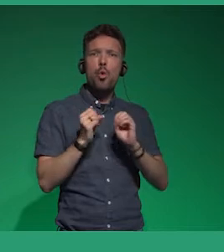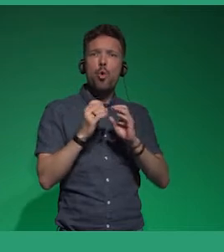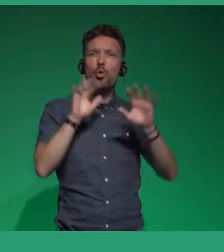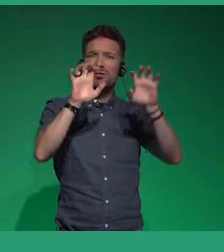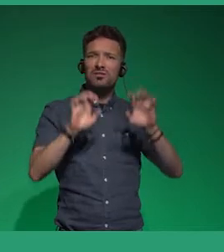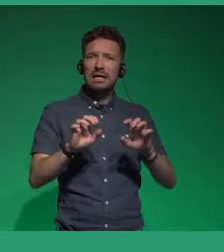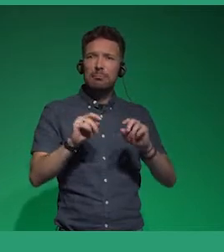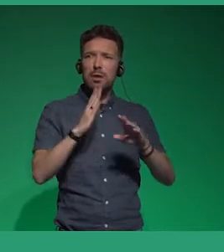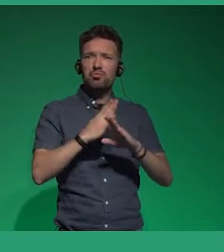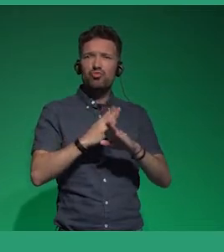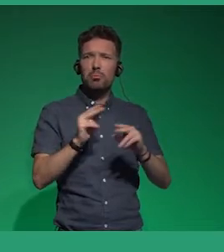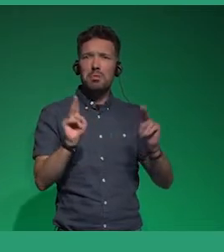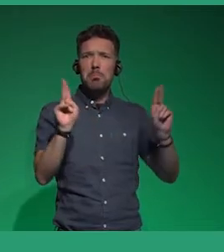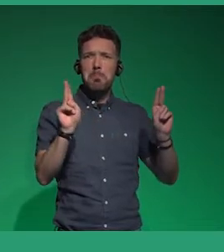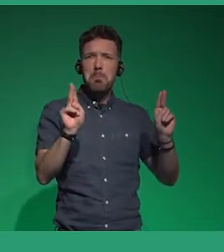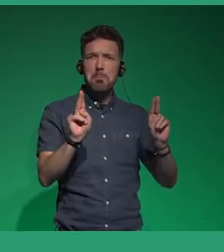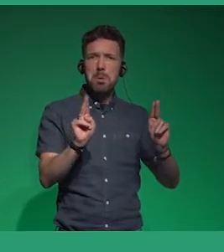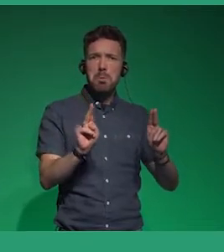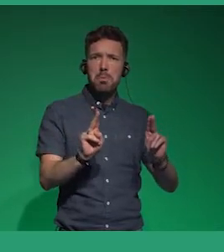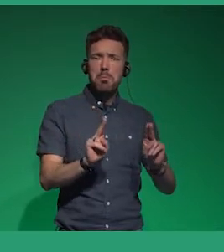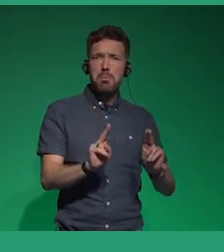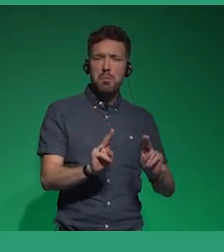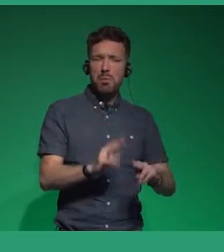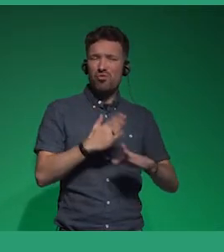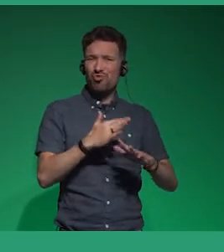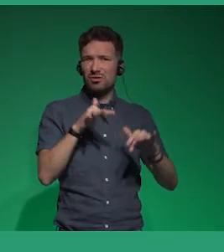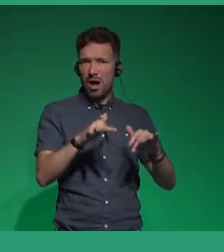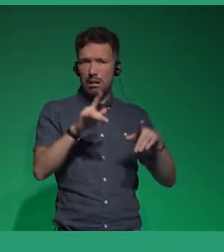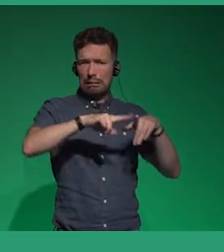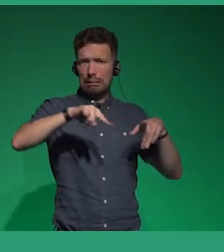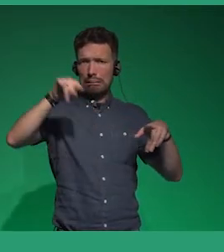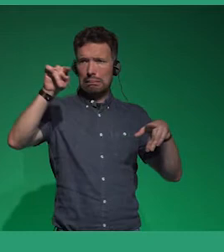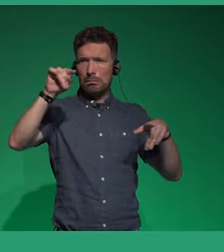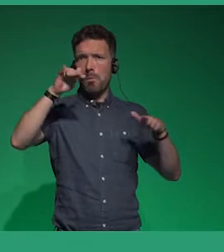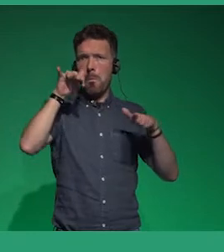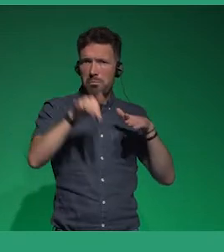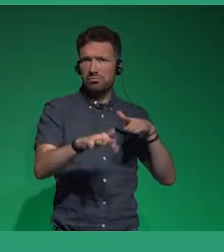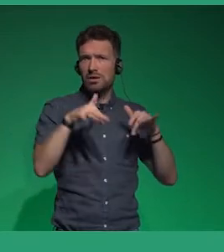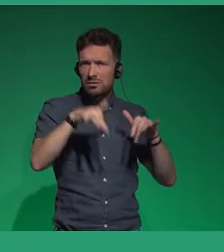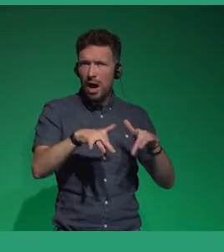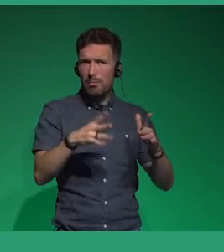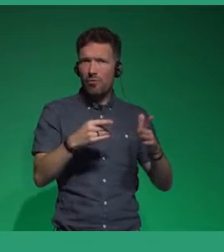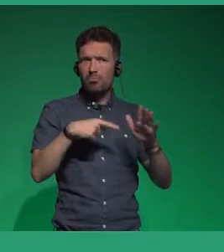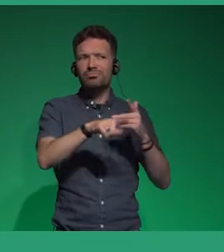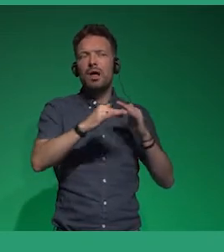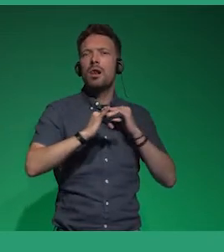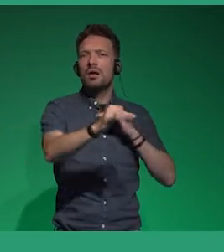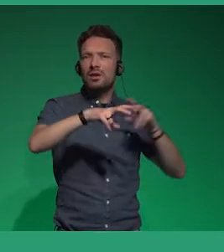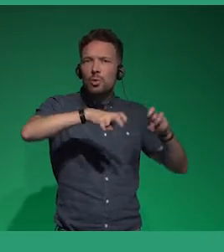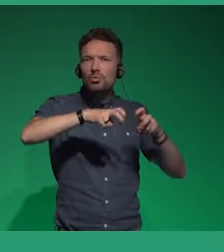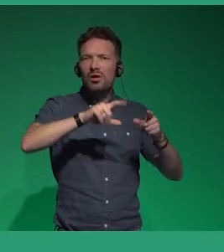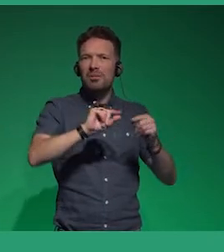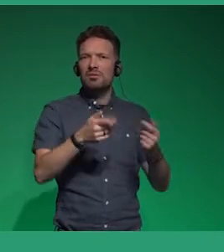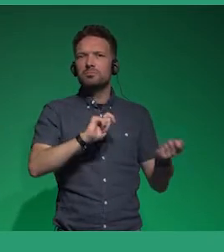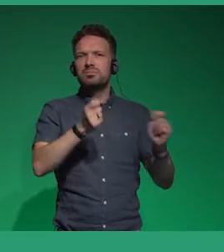use intensity. That's the red line. We're losing these functions. And on the other hand, we have the yellow function, a